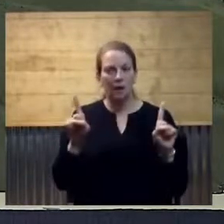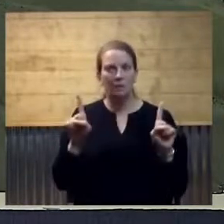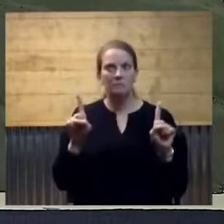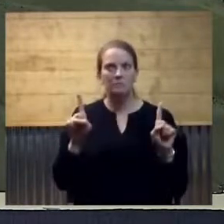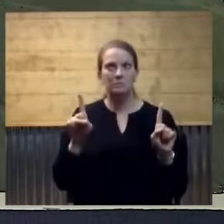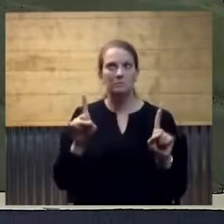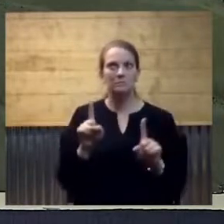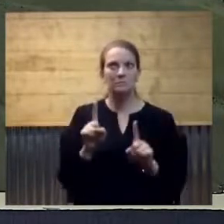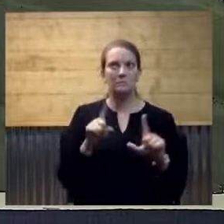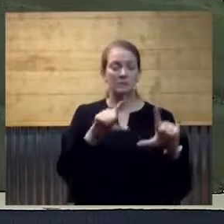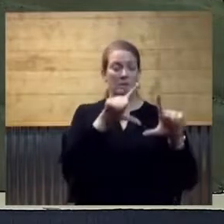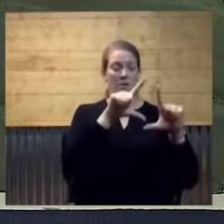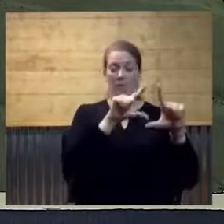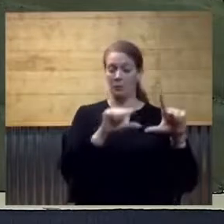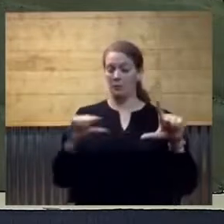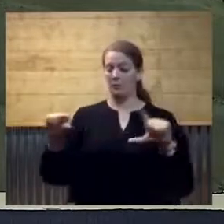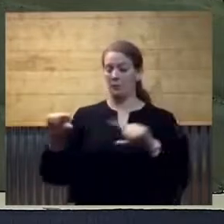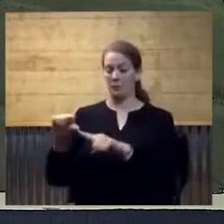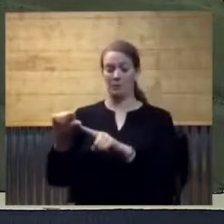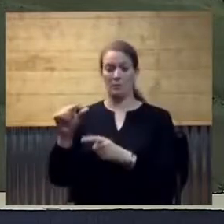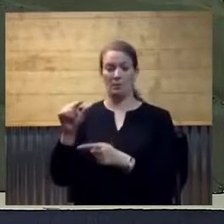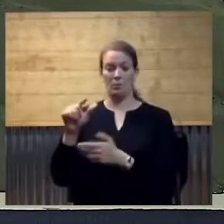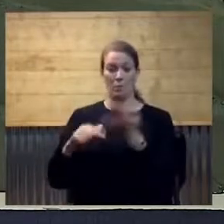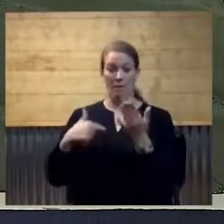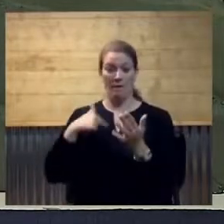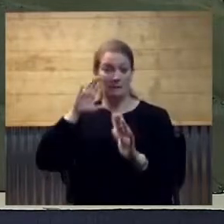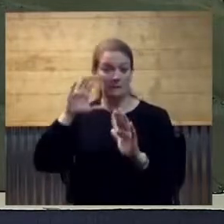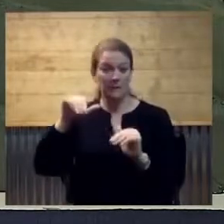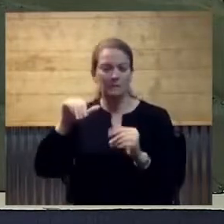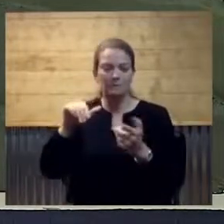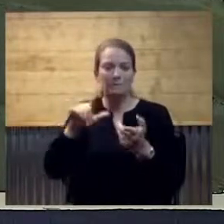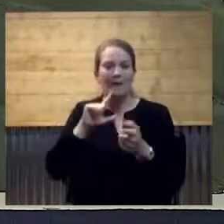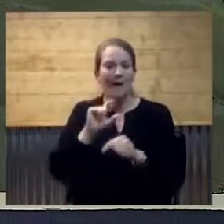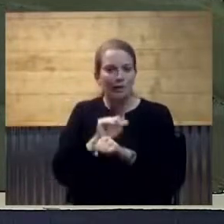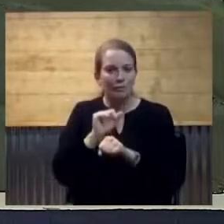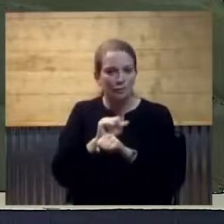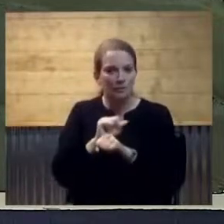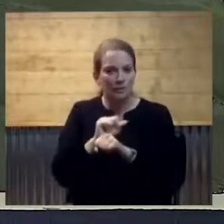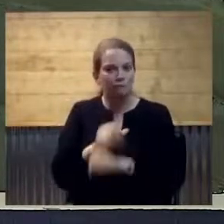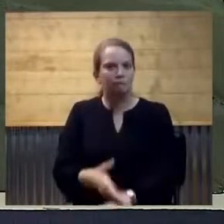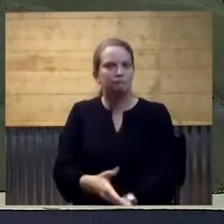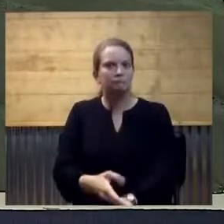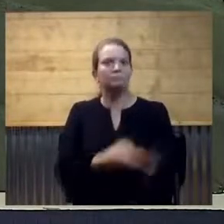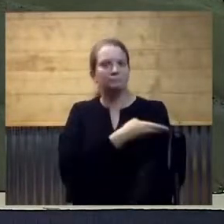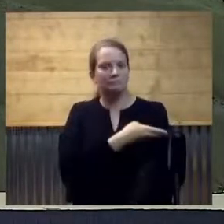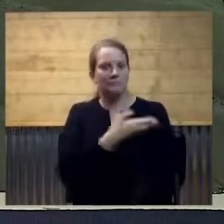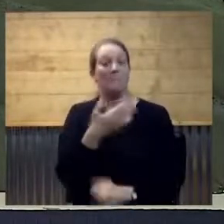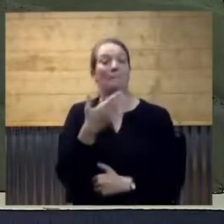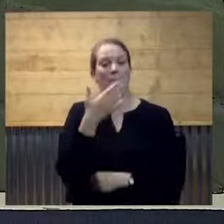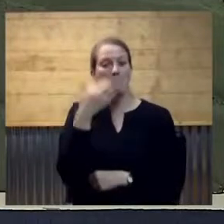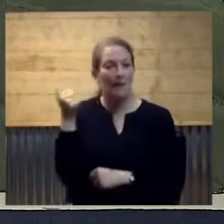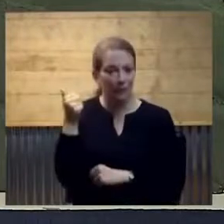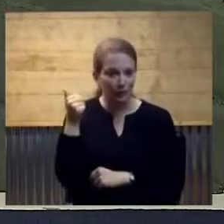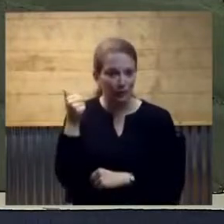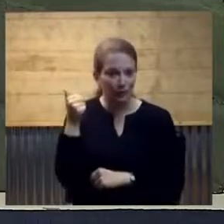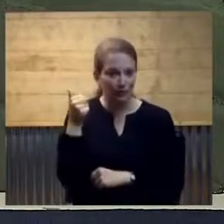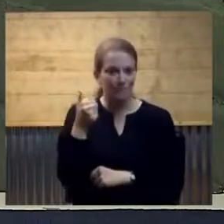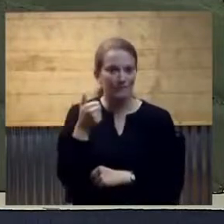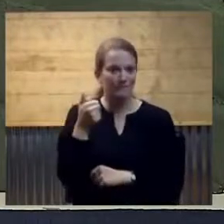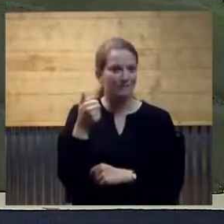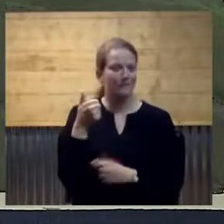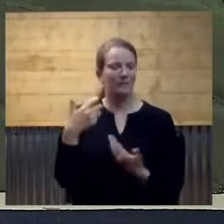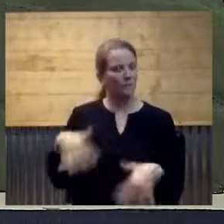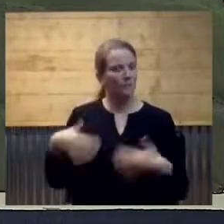hoped to be? We're actually better than we hoped to be, right? You look at those numbers, we're better than we hoped to be. We